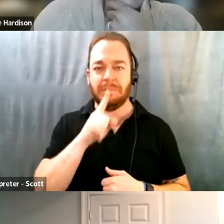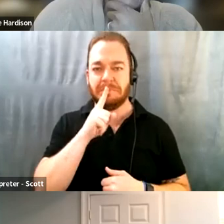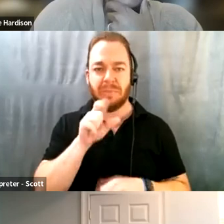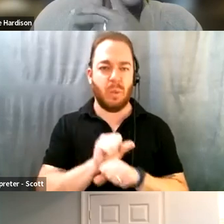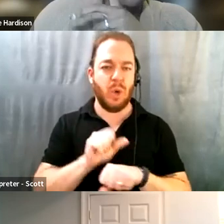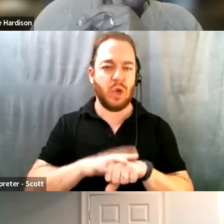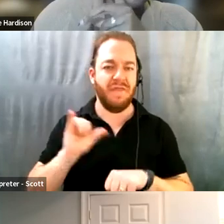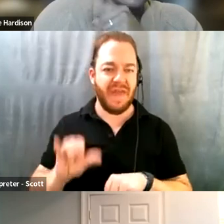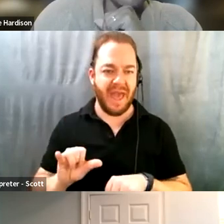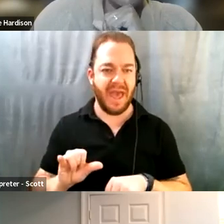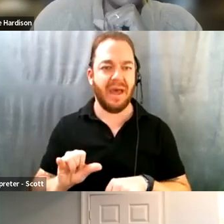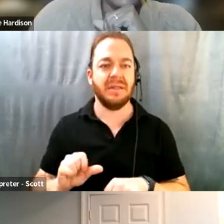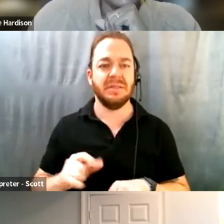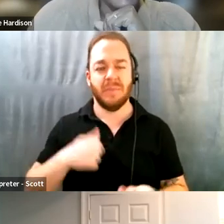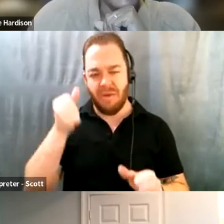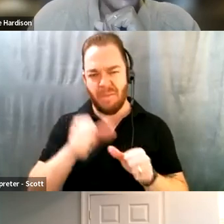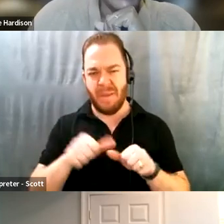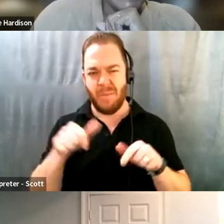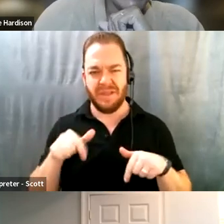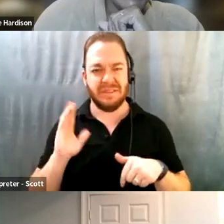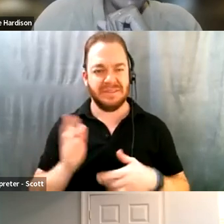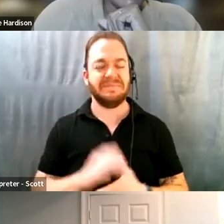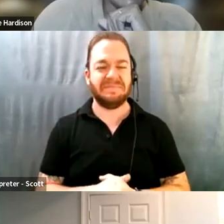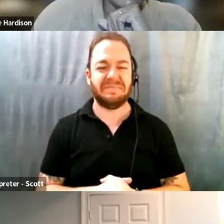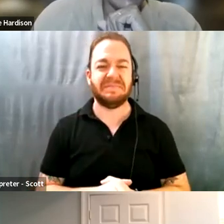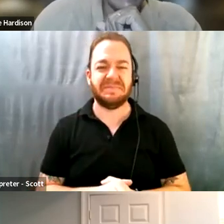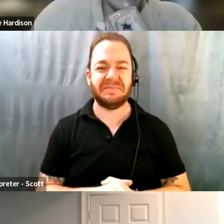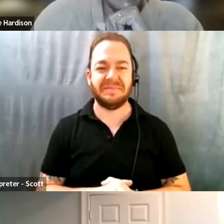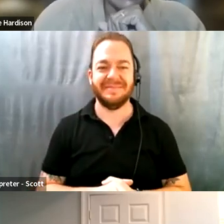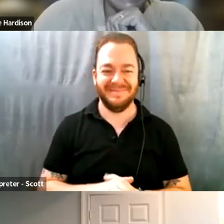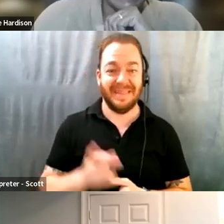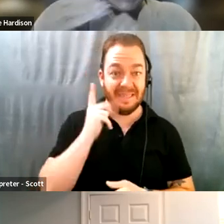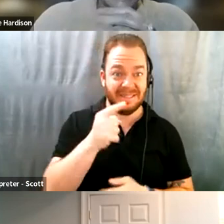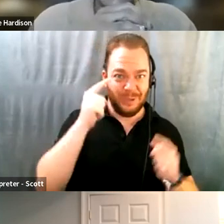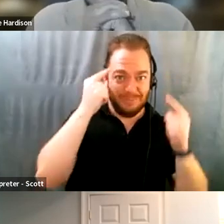that. So just remember this. Uh-oh, I see the wheels turning.